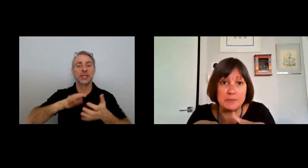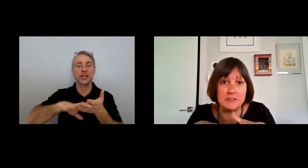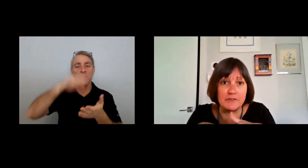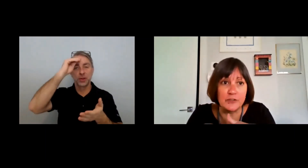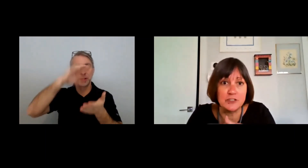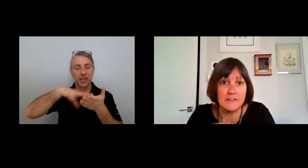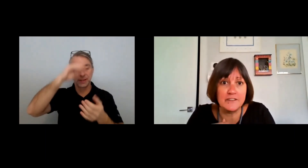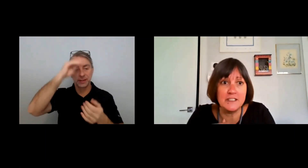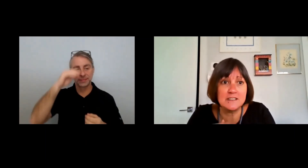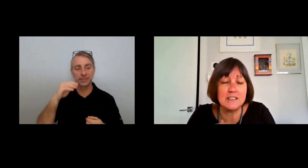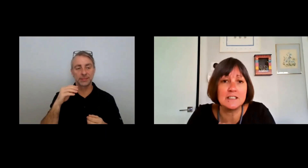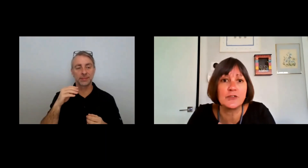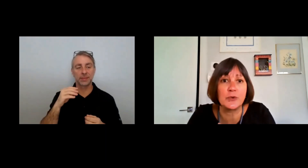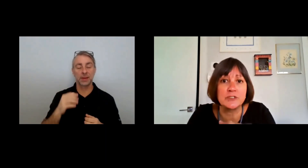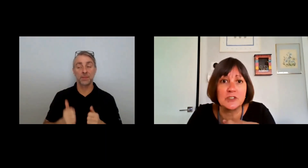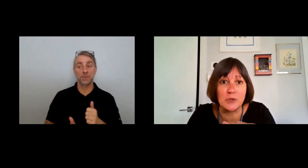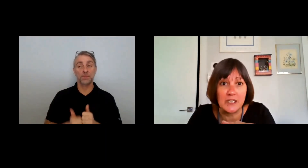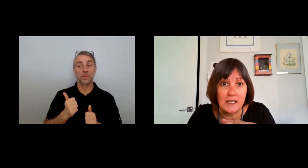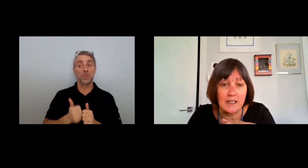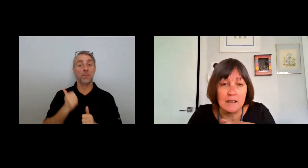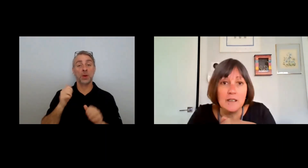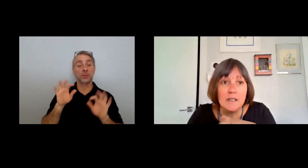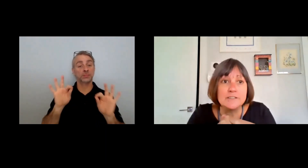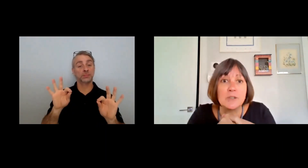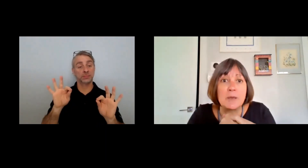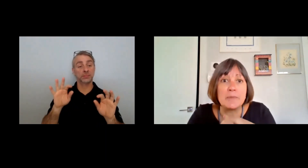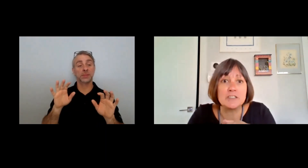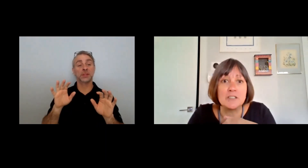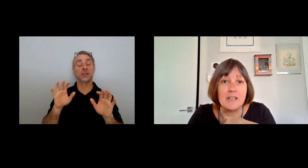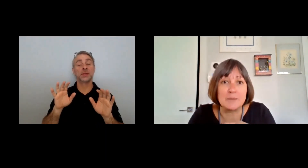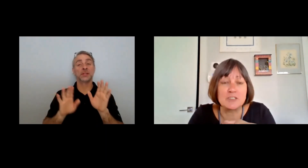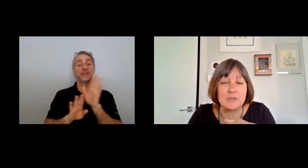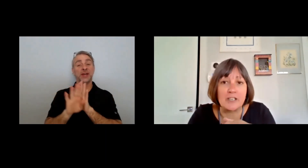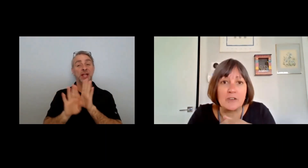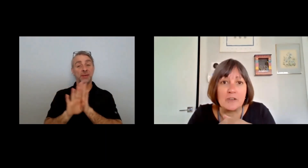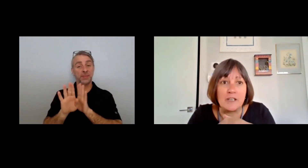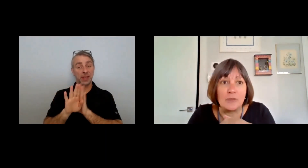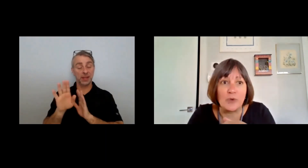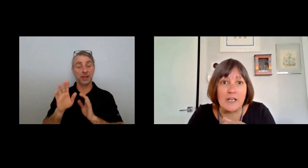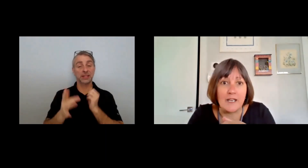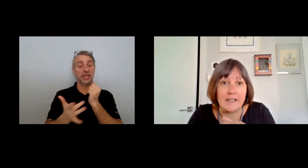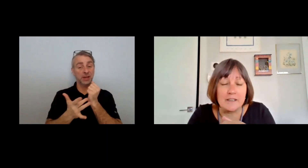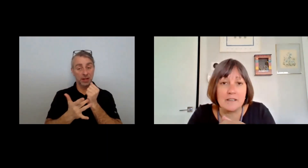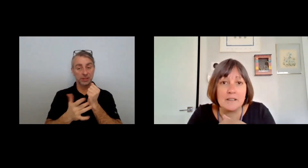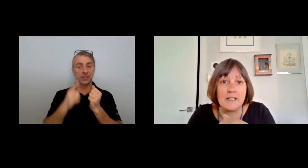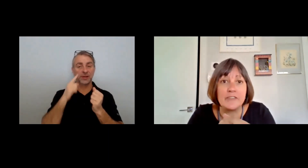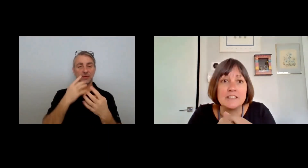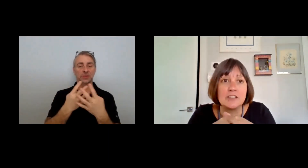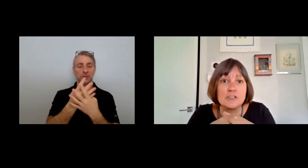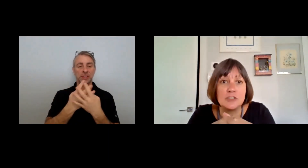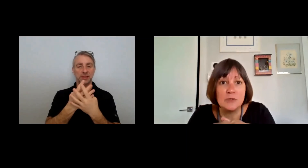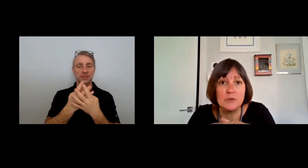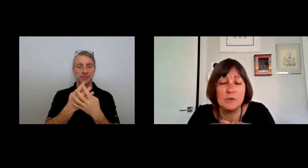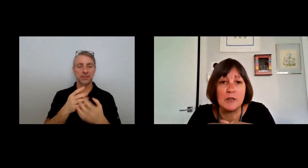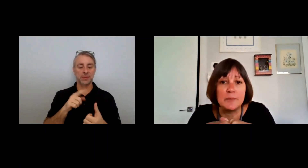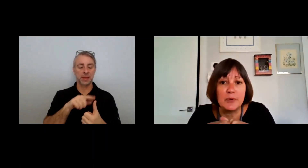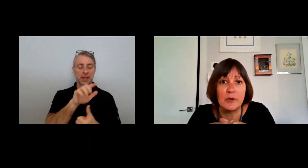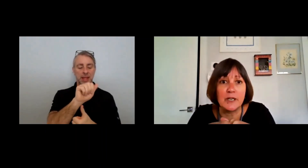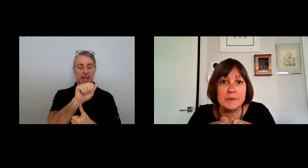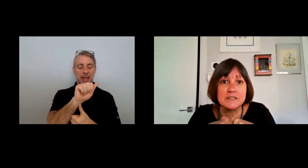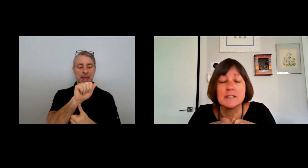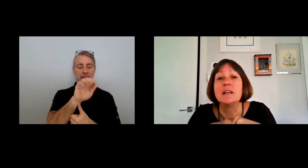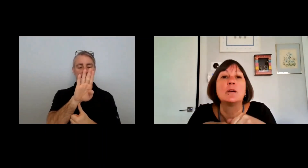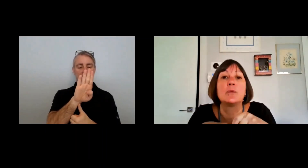most developed version of this is for screening. So I mentioned Abstractor and Rayon, and these are